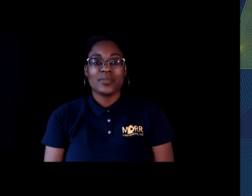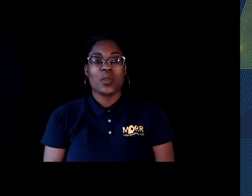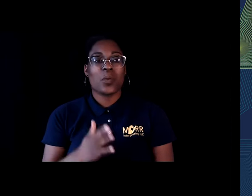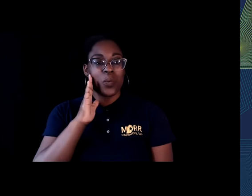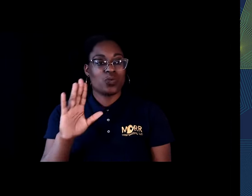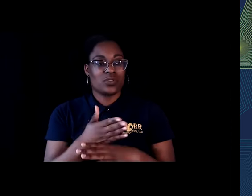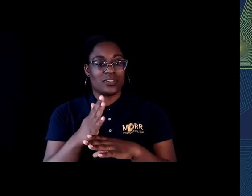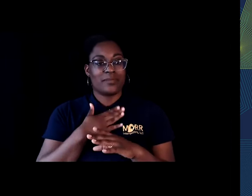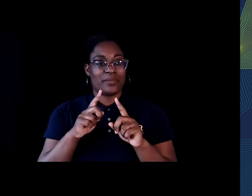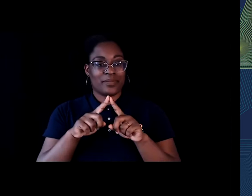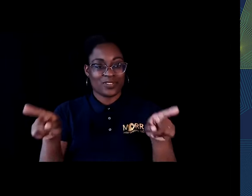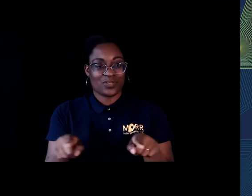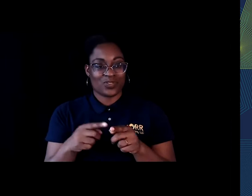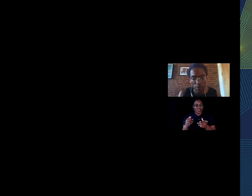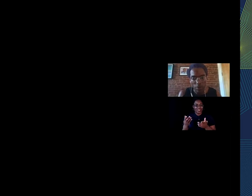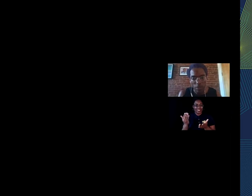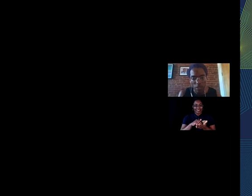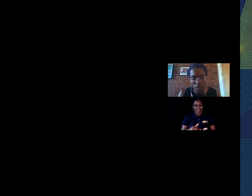again.